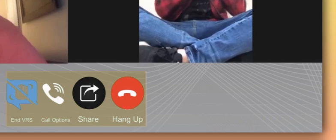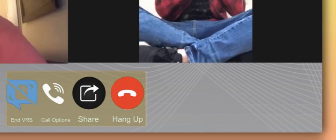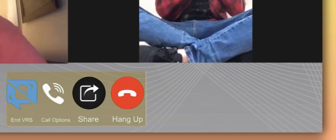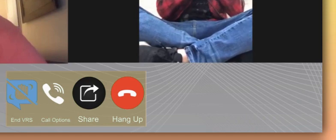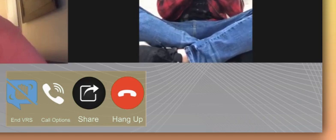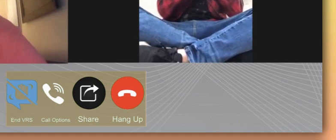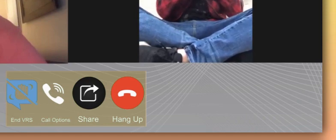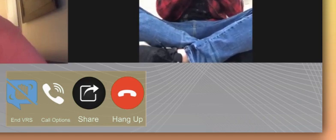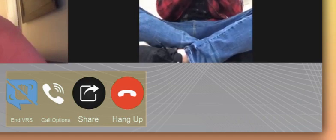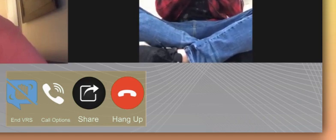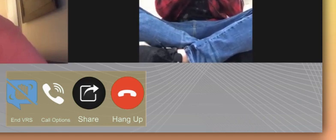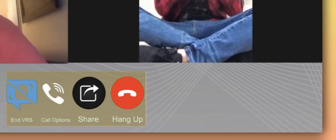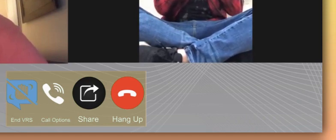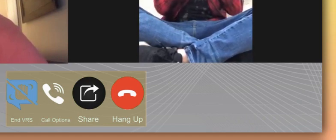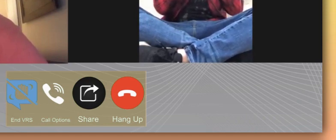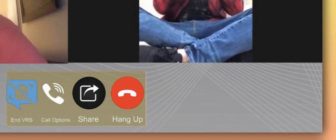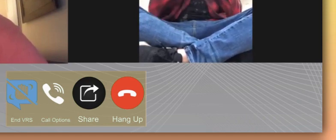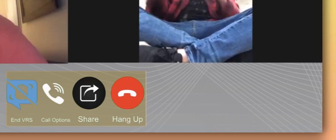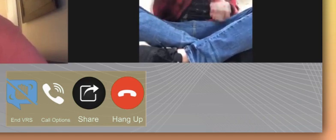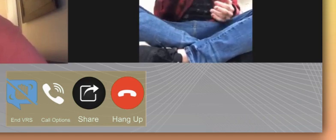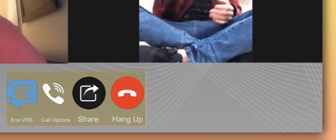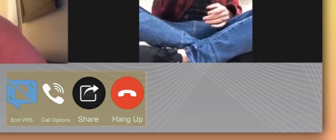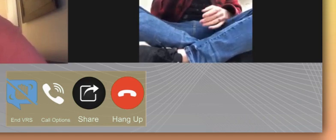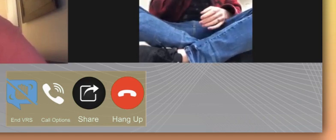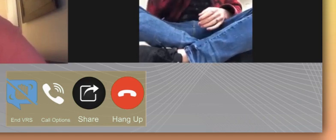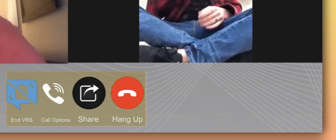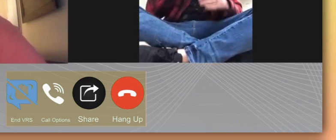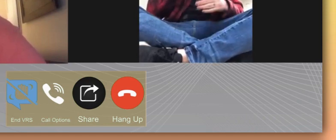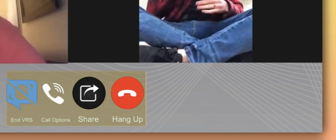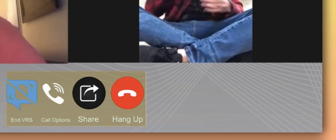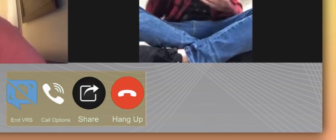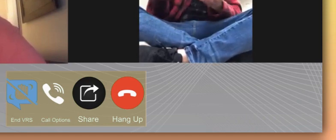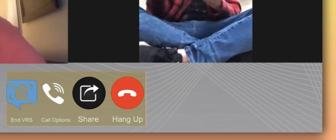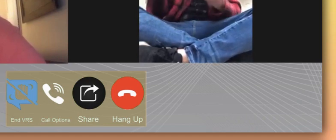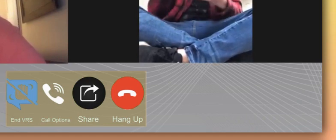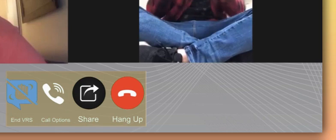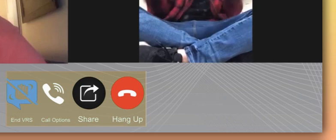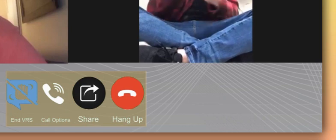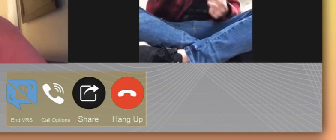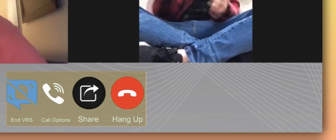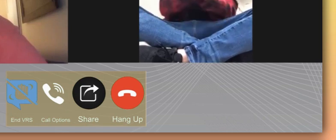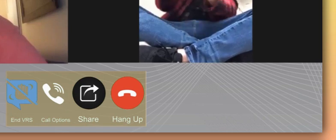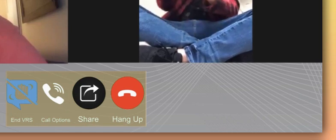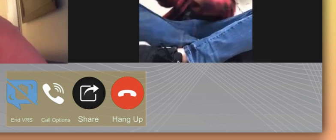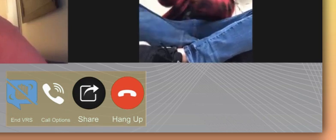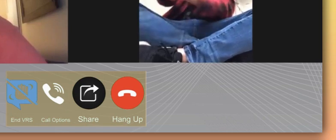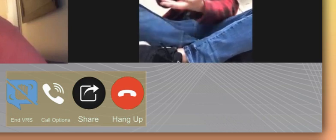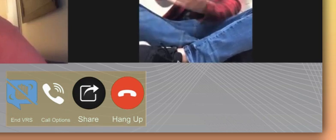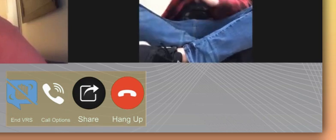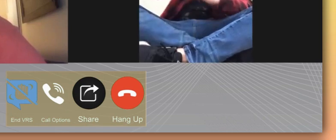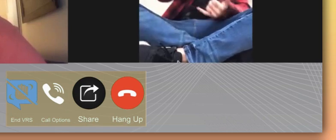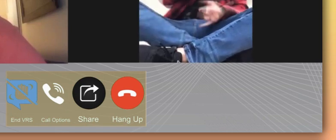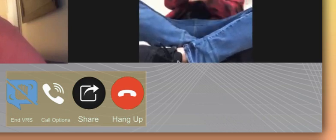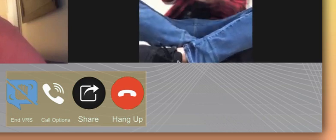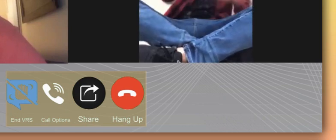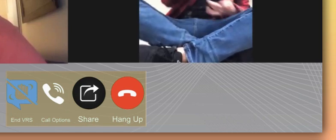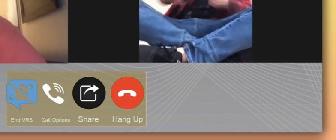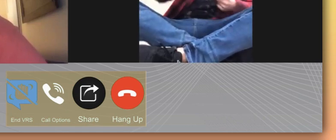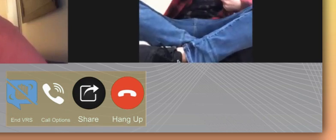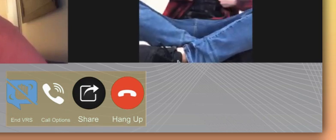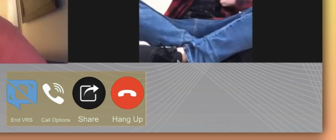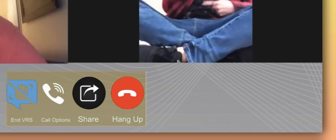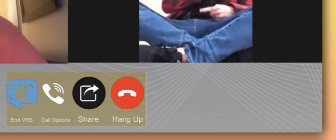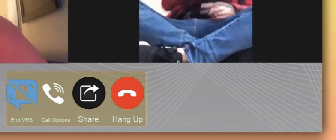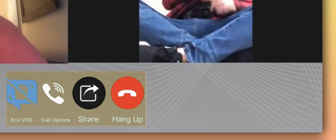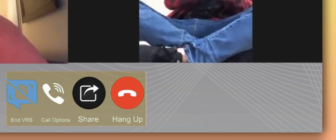wondering if maybe somehow it was my fault. These people are addicts too. Don't they